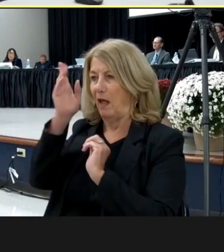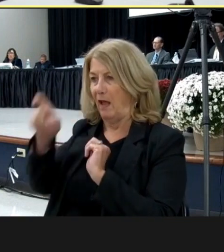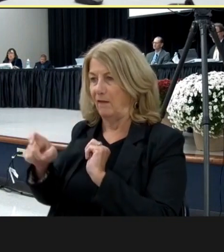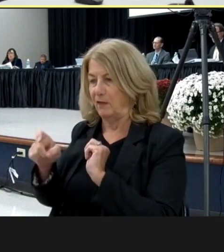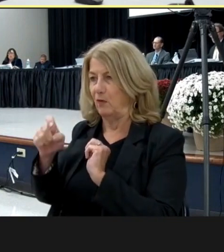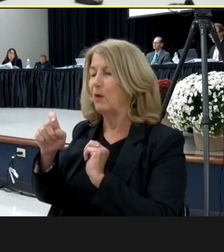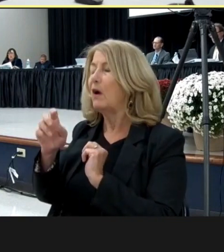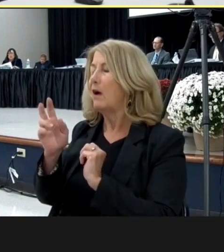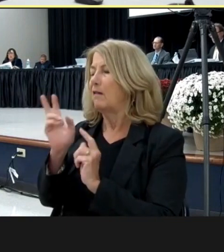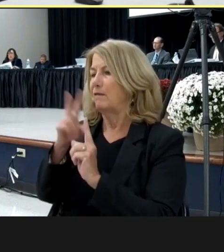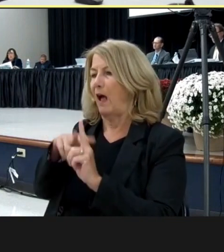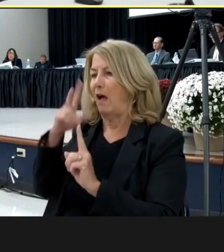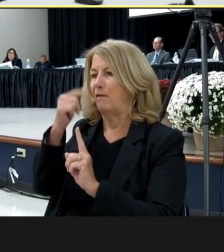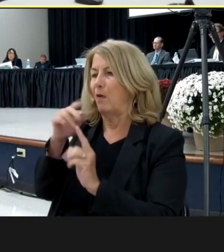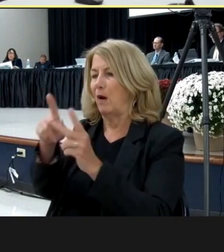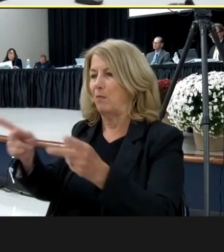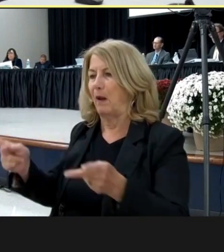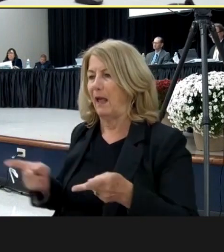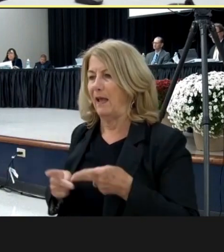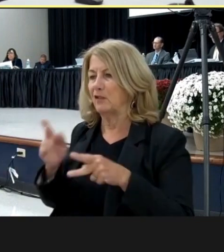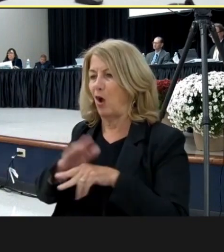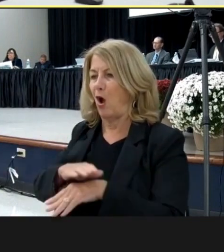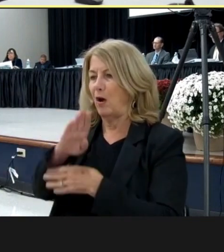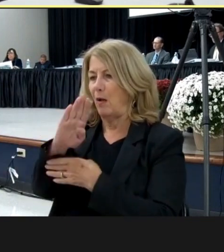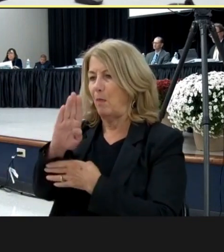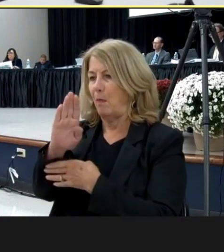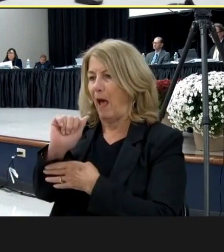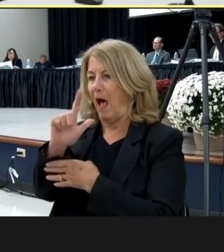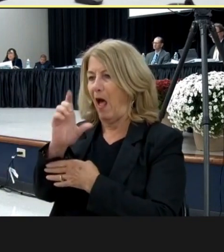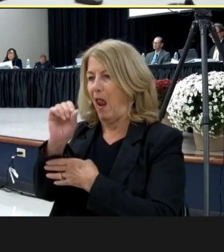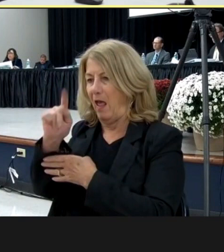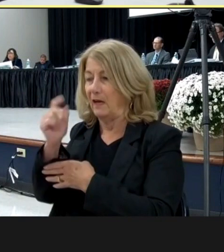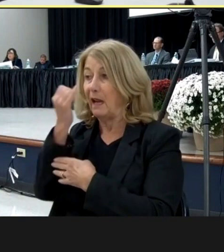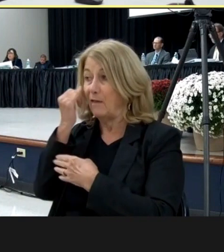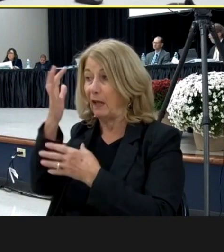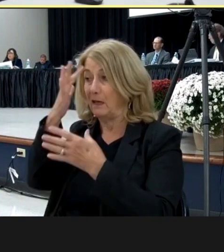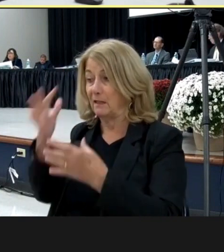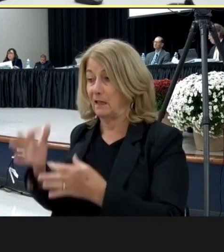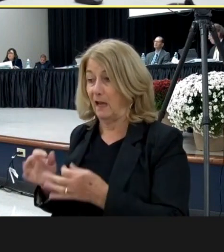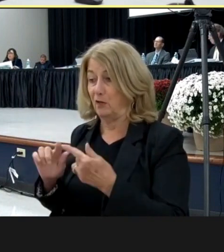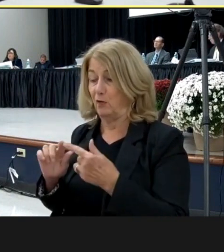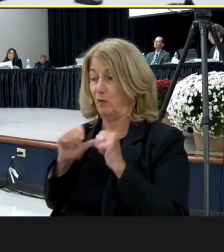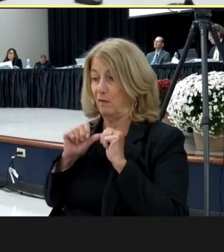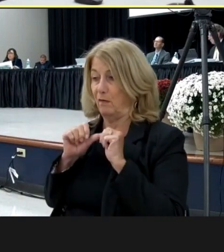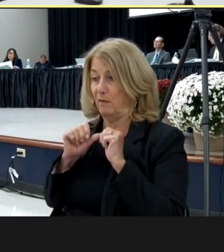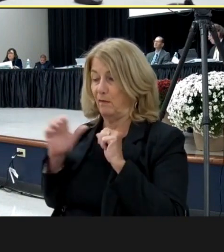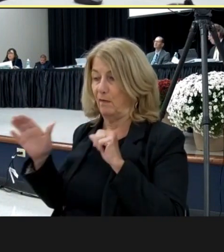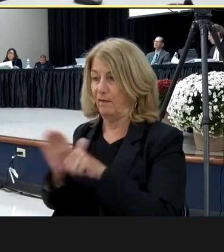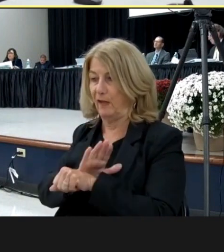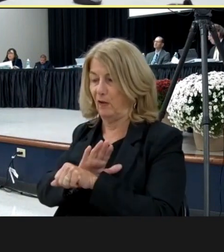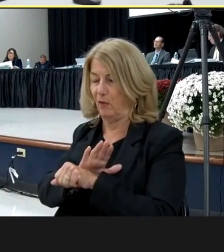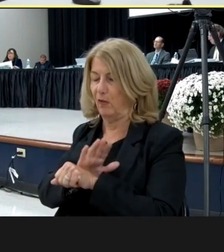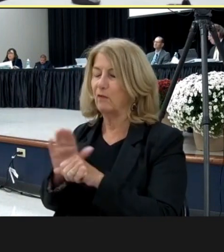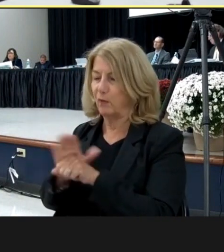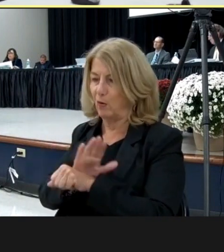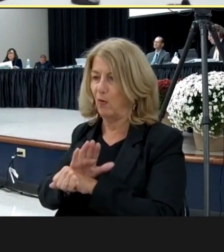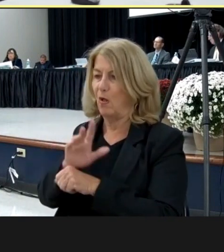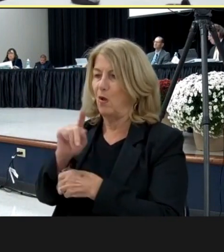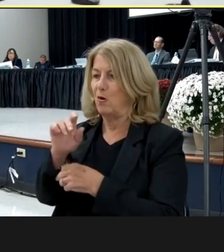the ballot if they choose to fill the term, the full term for District